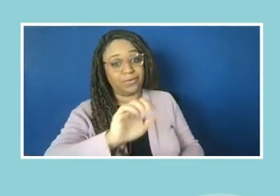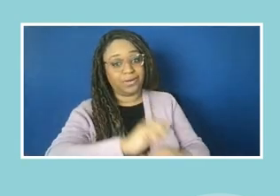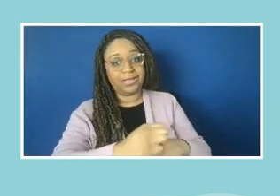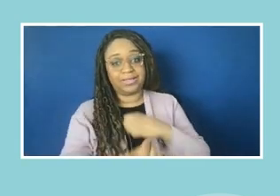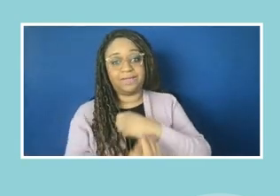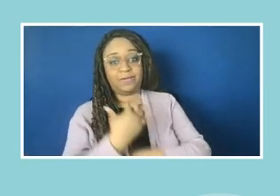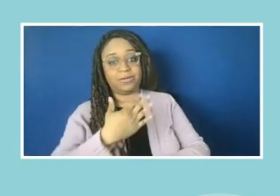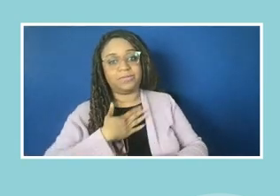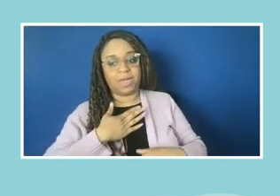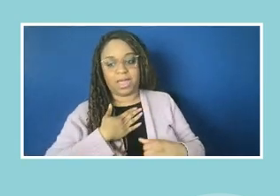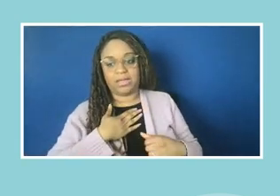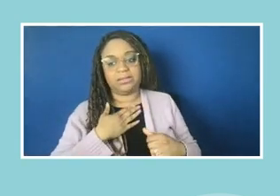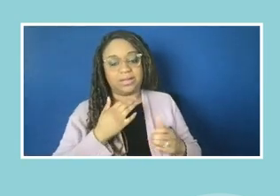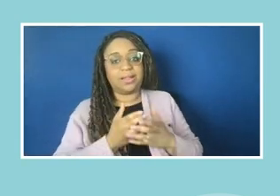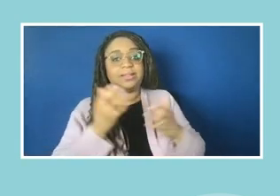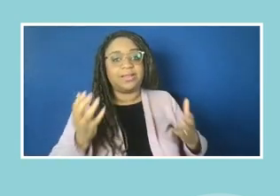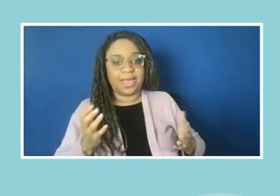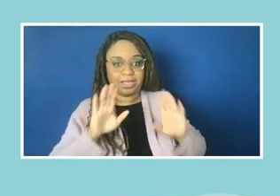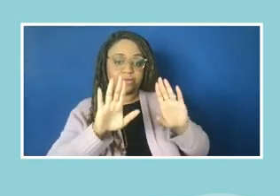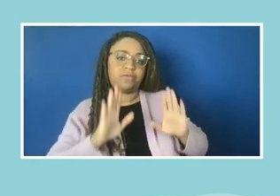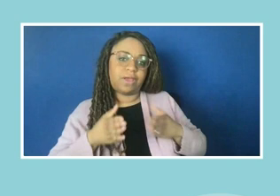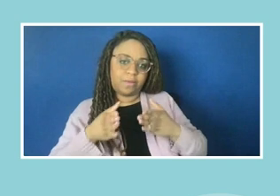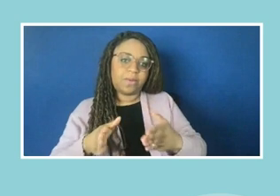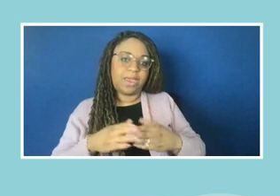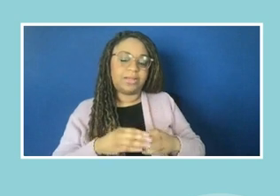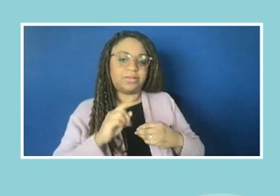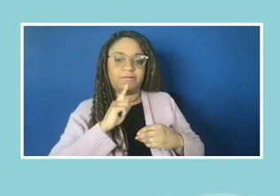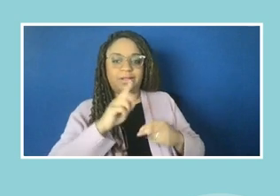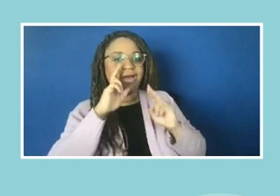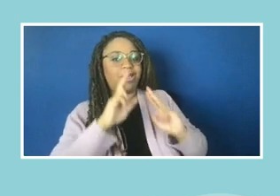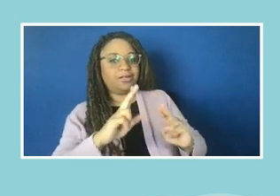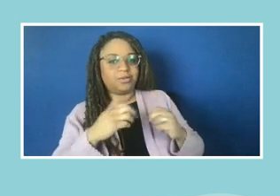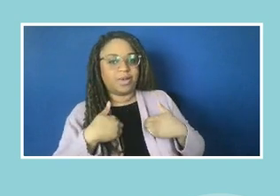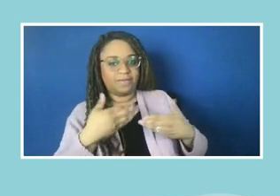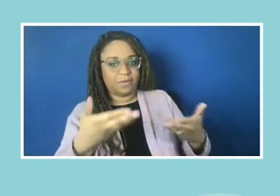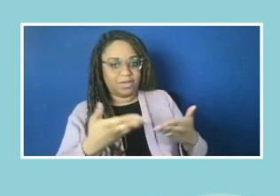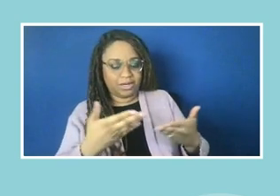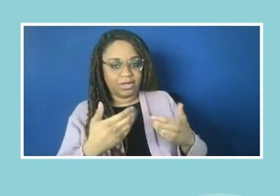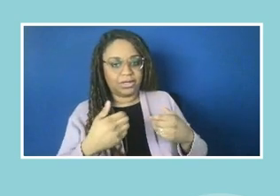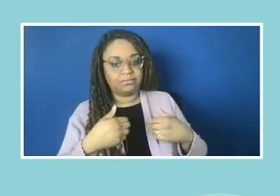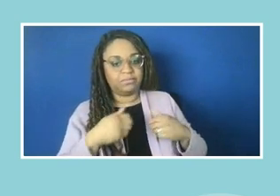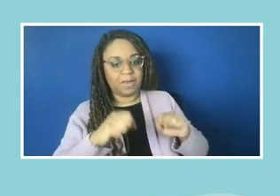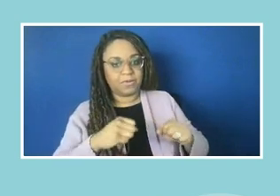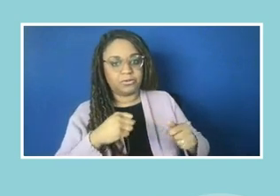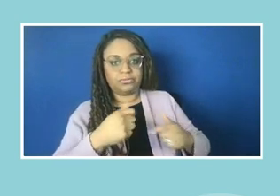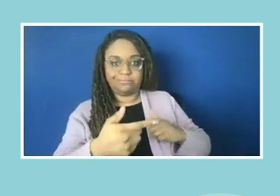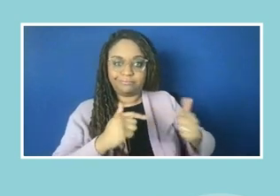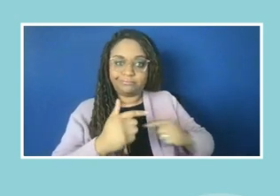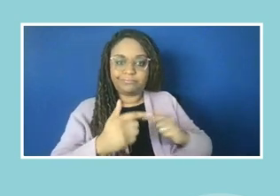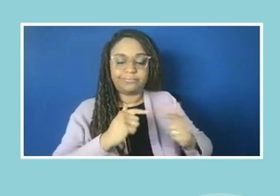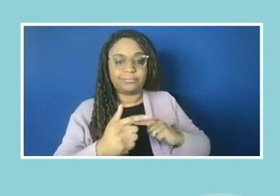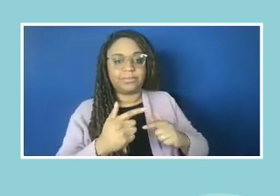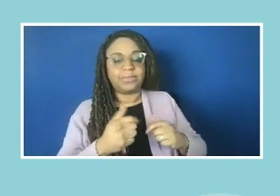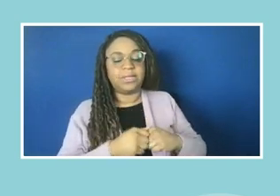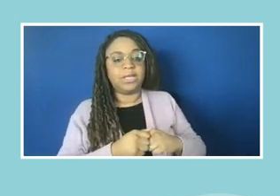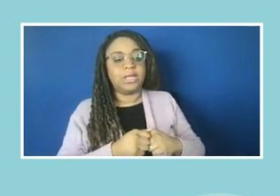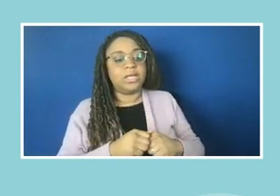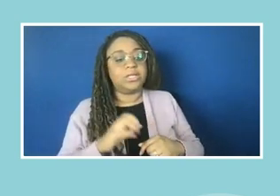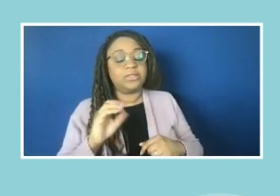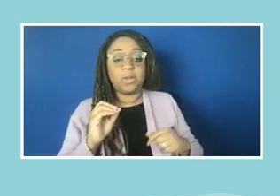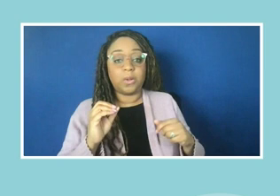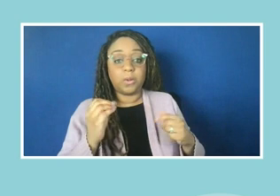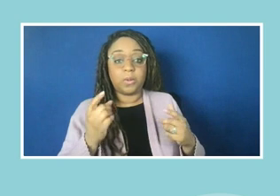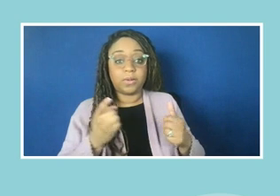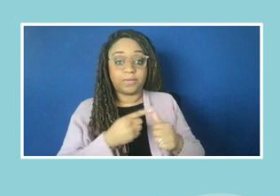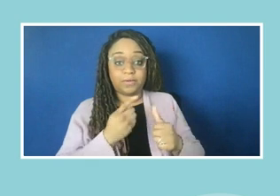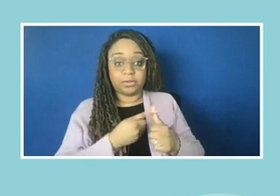have you here. Really glad to have this discussion with you. One thing that I would like to maybe start out with kind of in regards